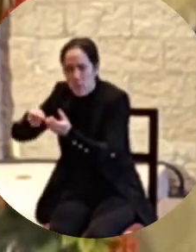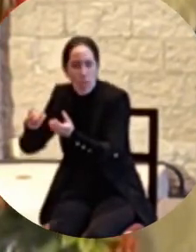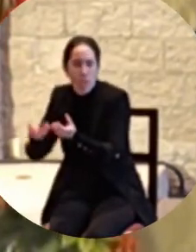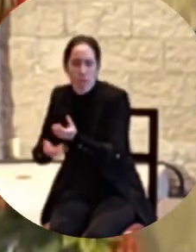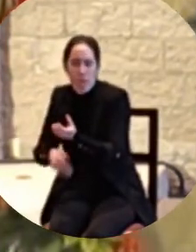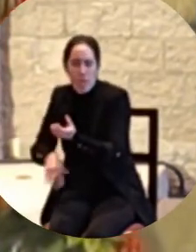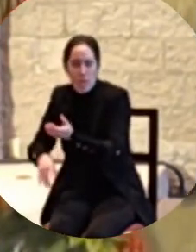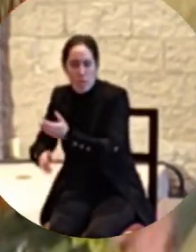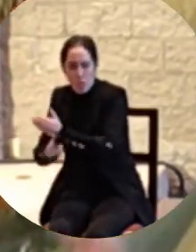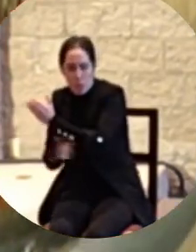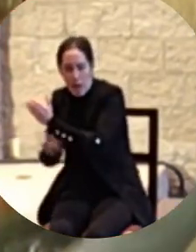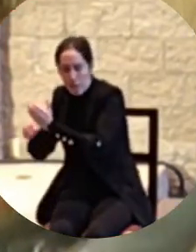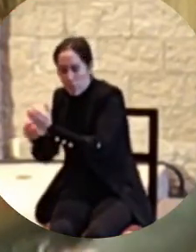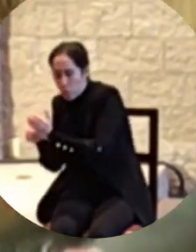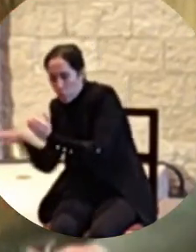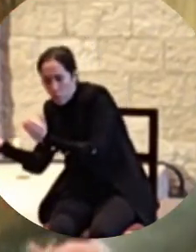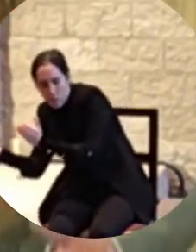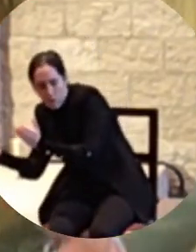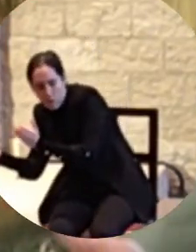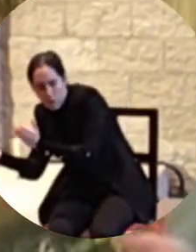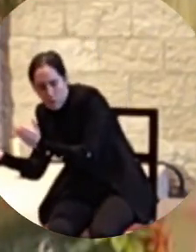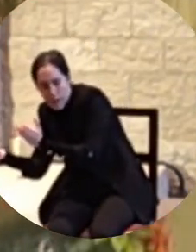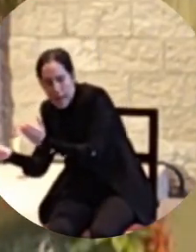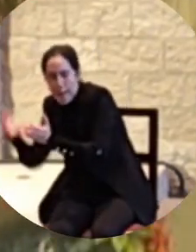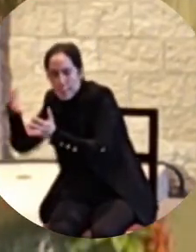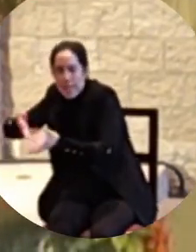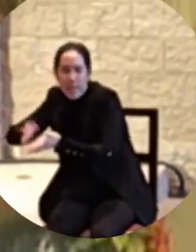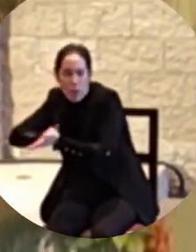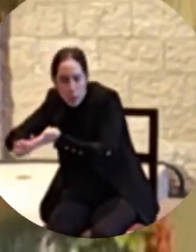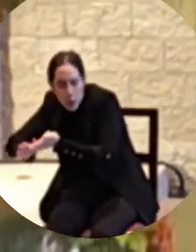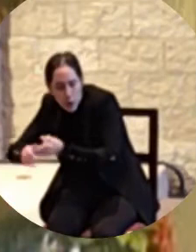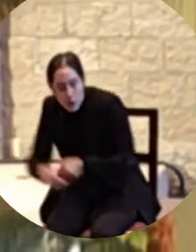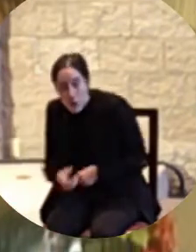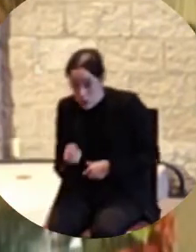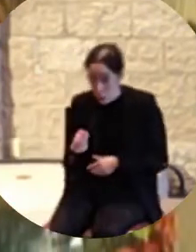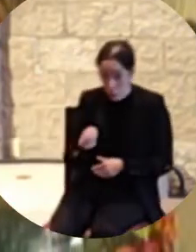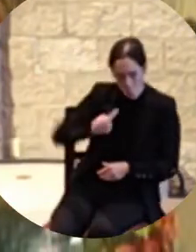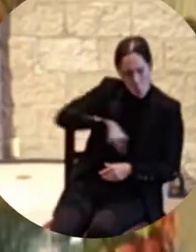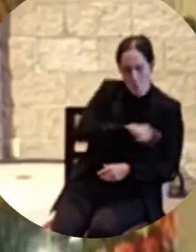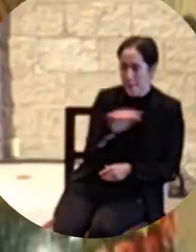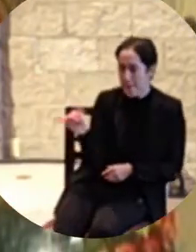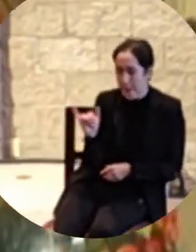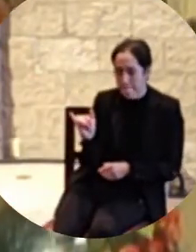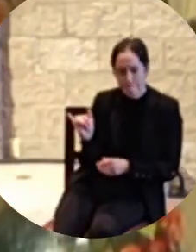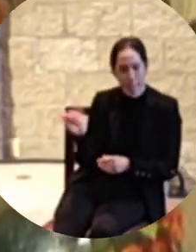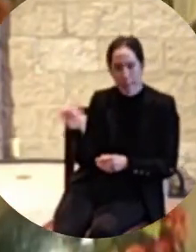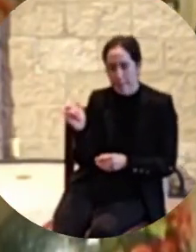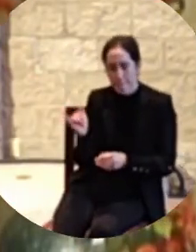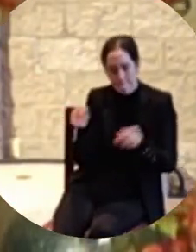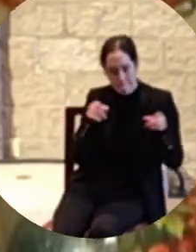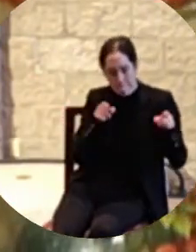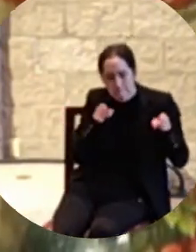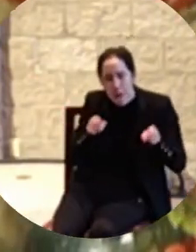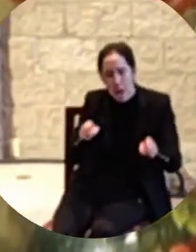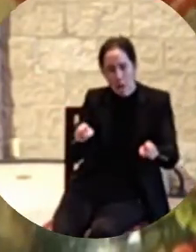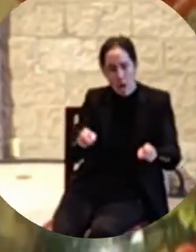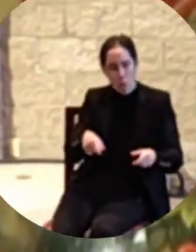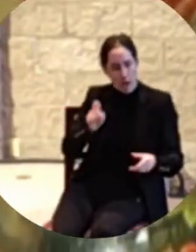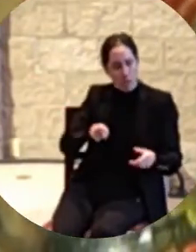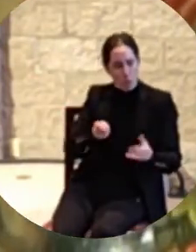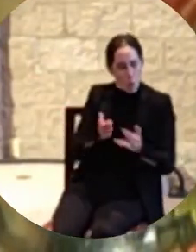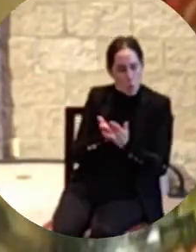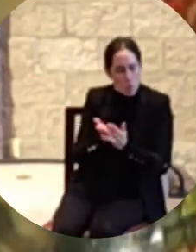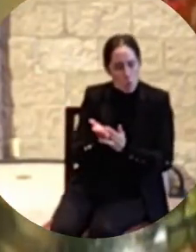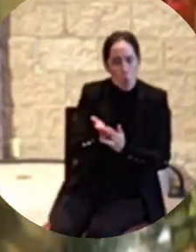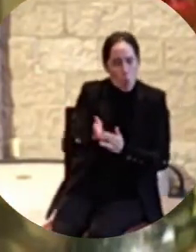need, that it is wasteful. And we're going through that purifying process. She goes on to say,